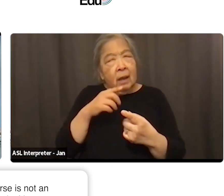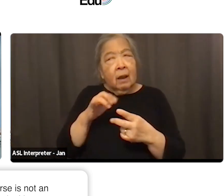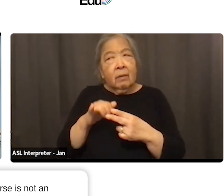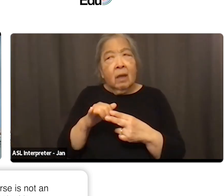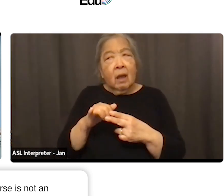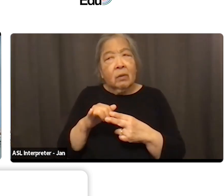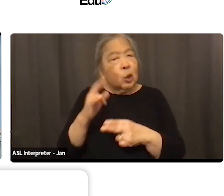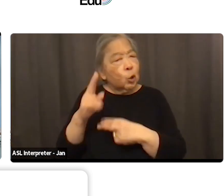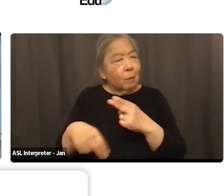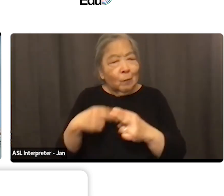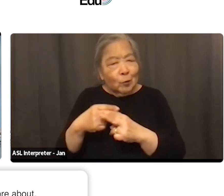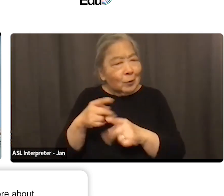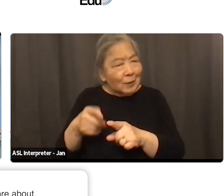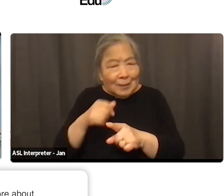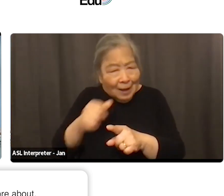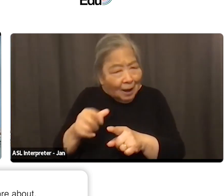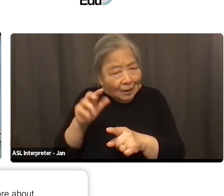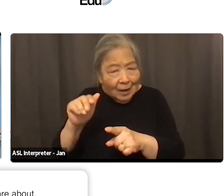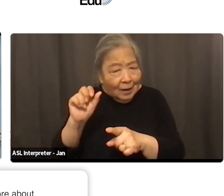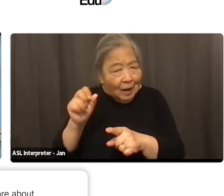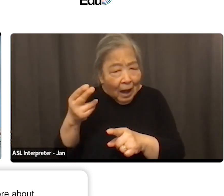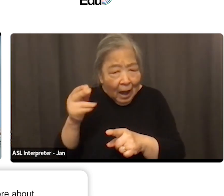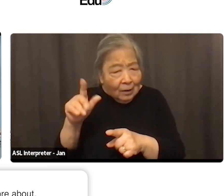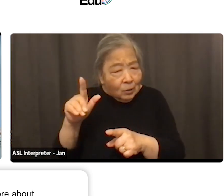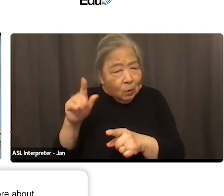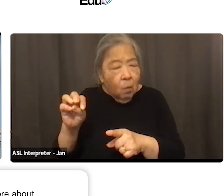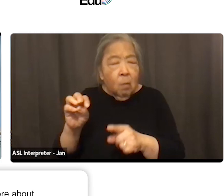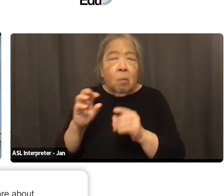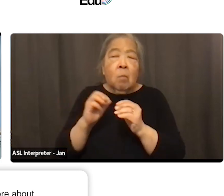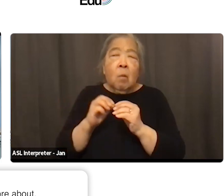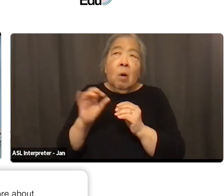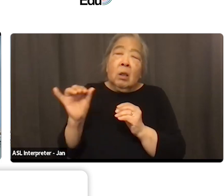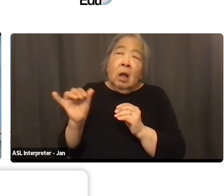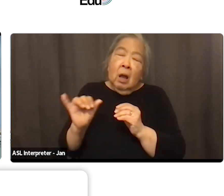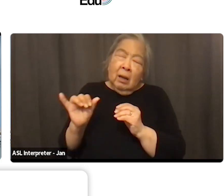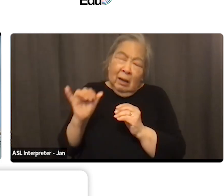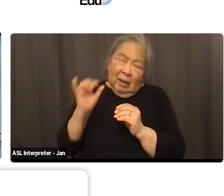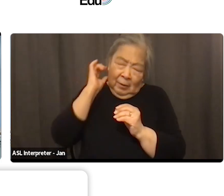asshole, it's more about